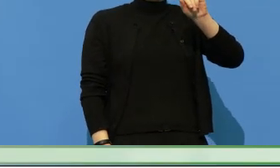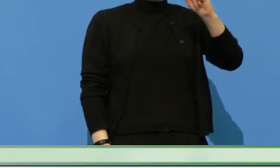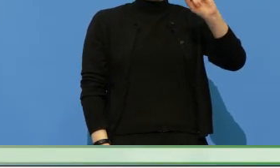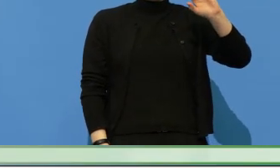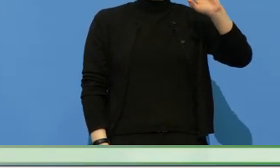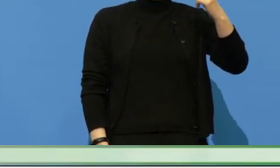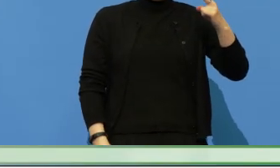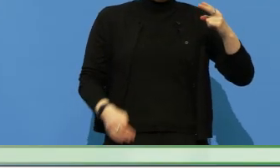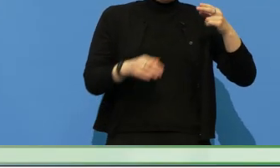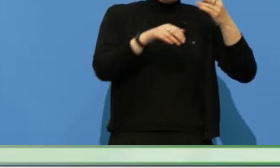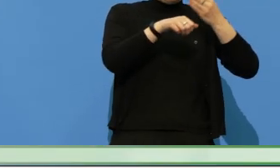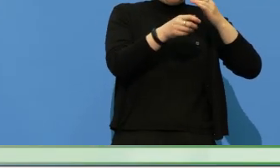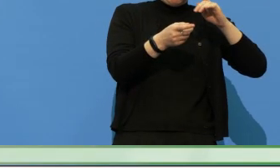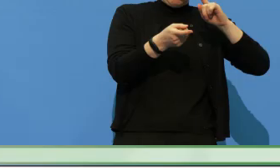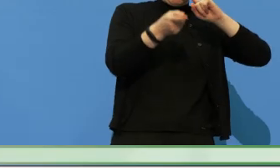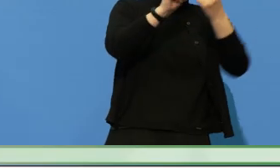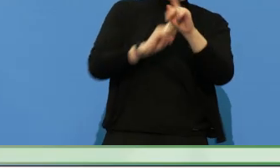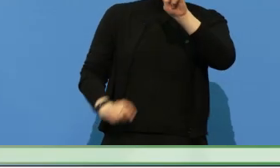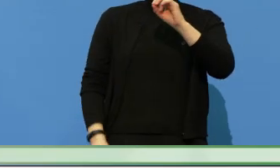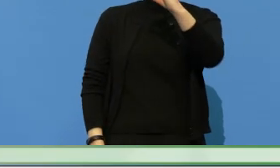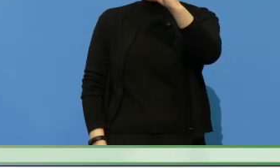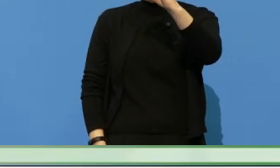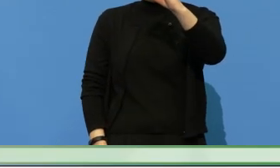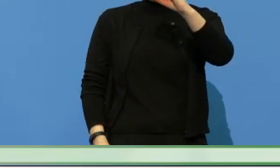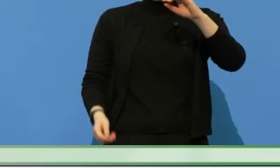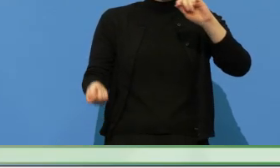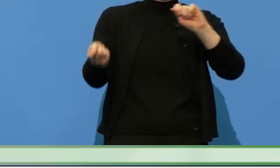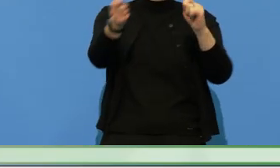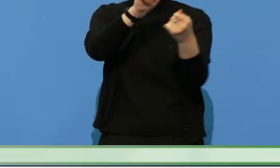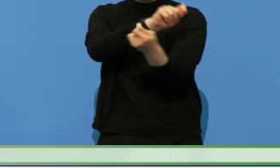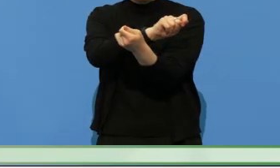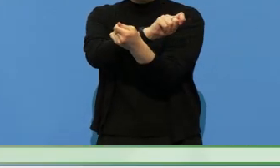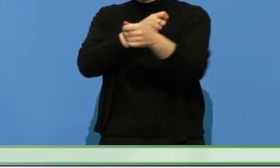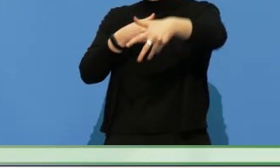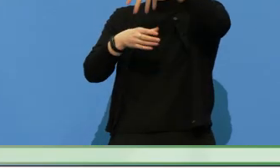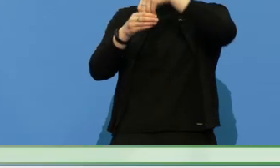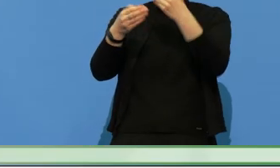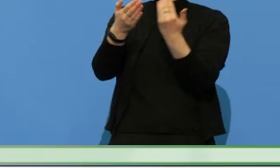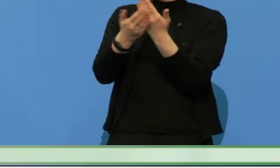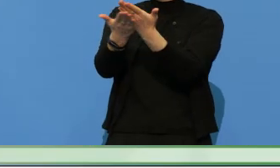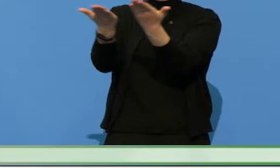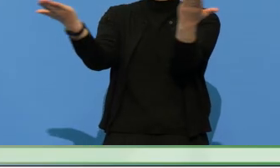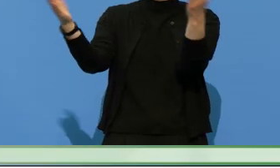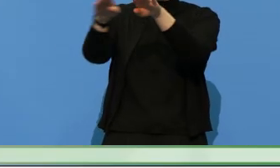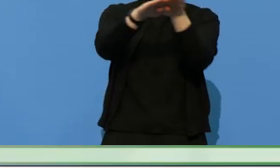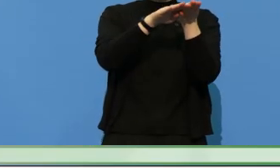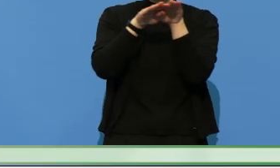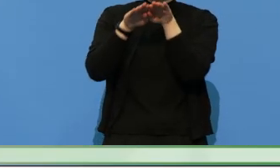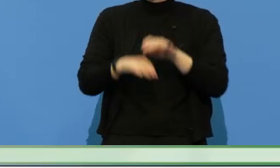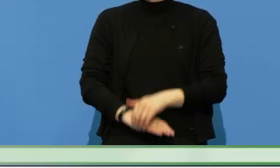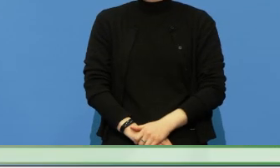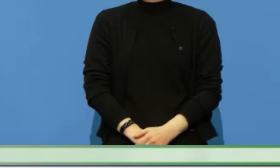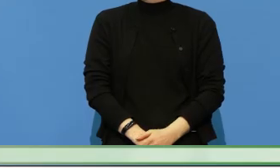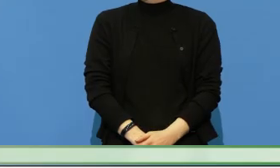Because of the norm, it changes, and also we had to put some